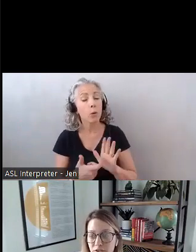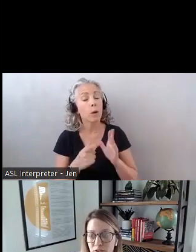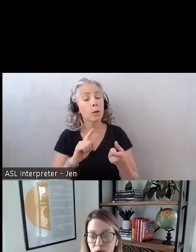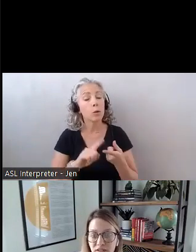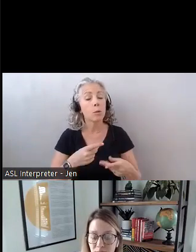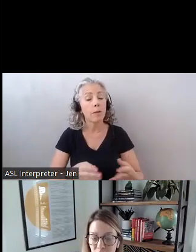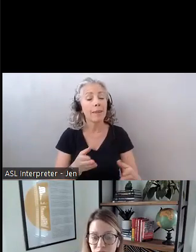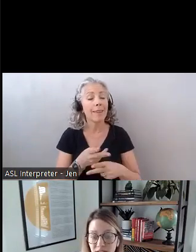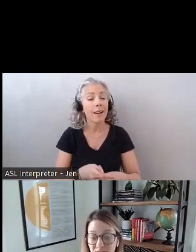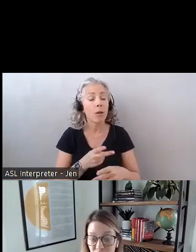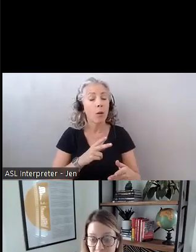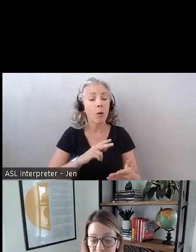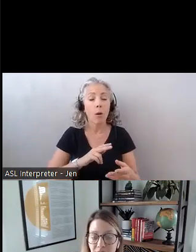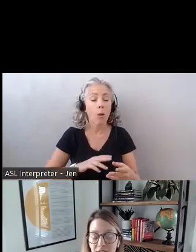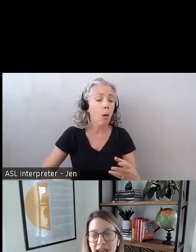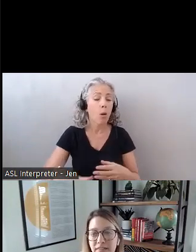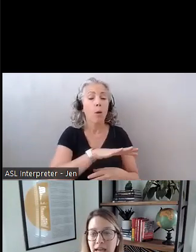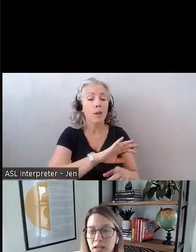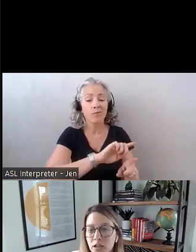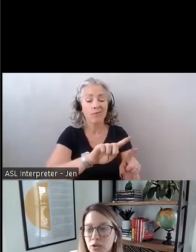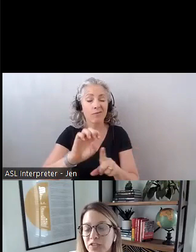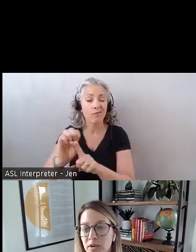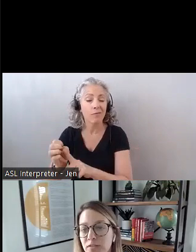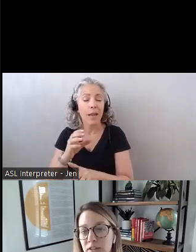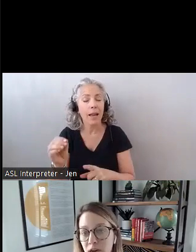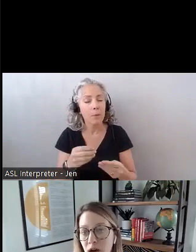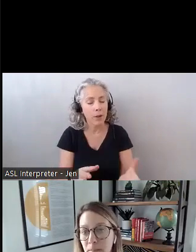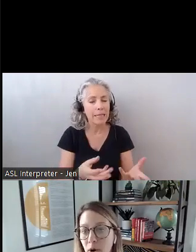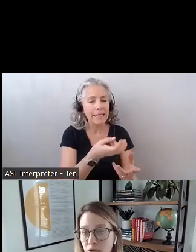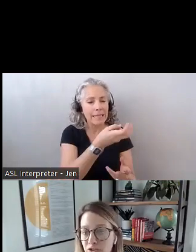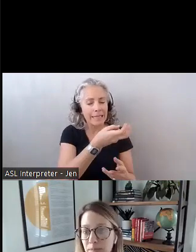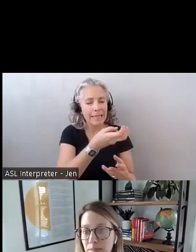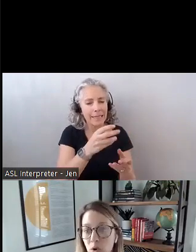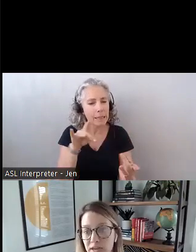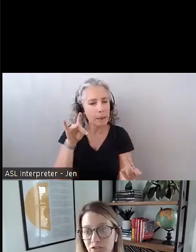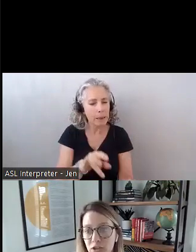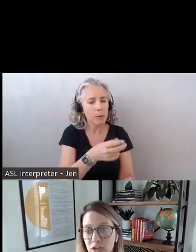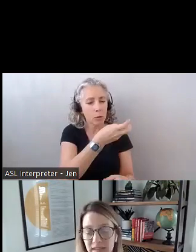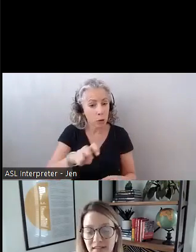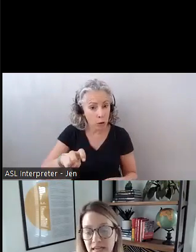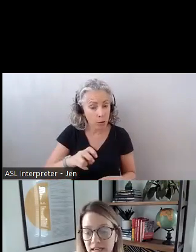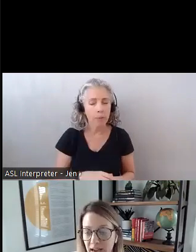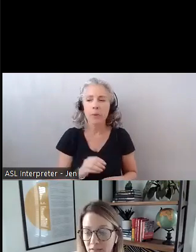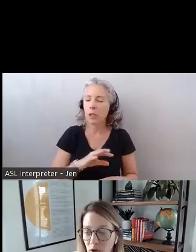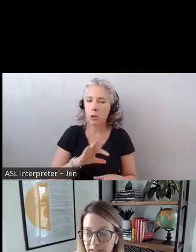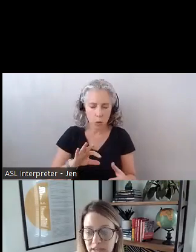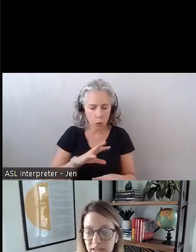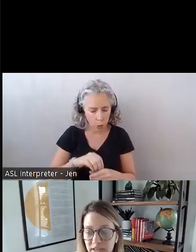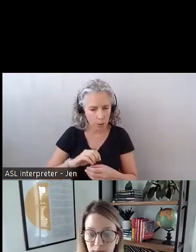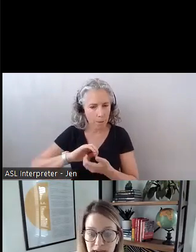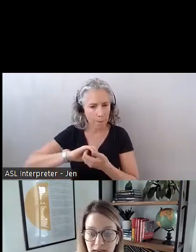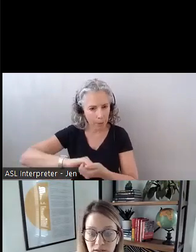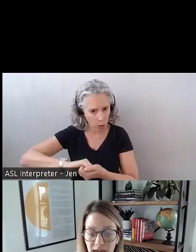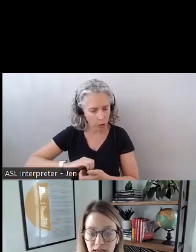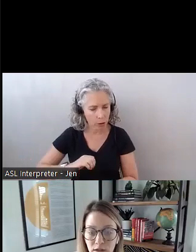and providers to ensure seamless transition. And that includes some of the partnerships and coordination agreements that they need to have called